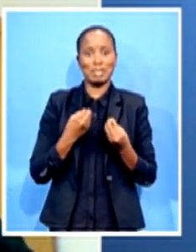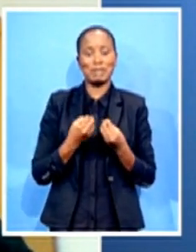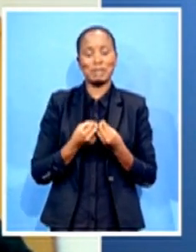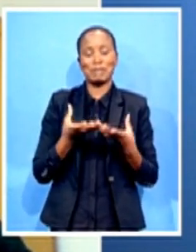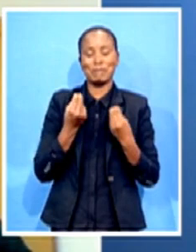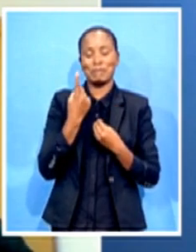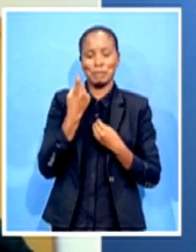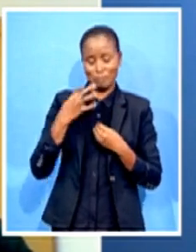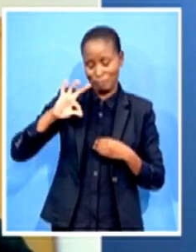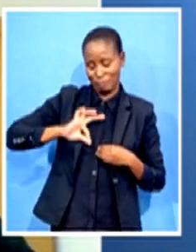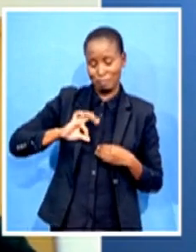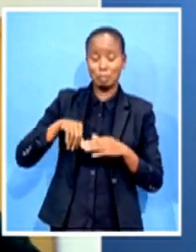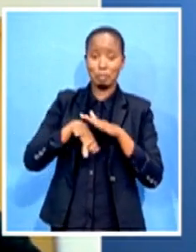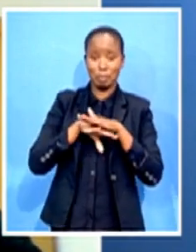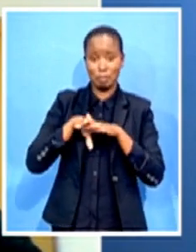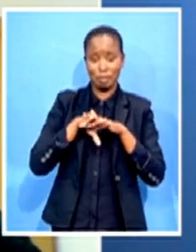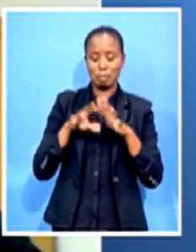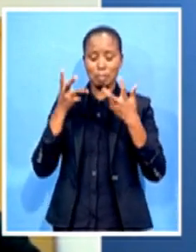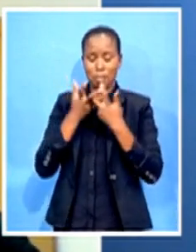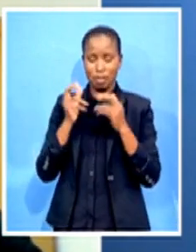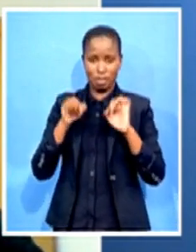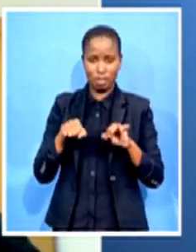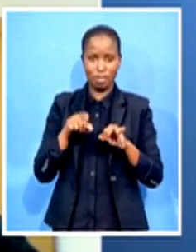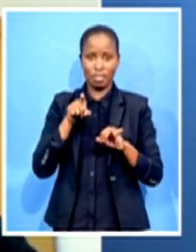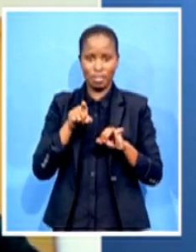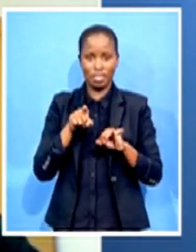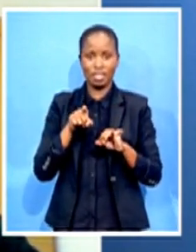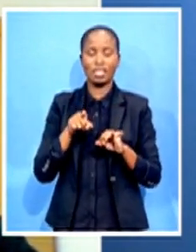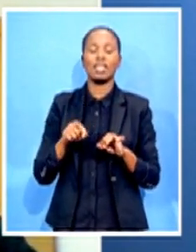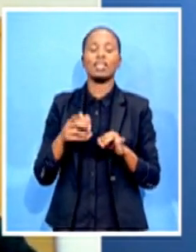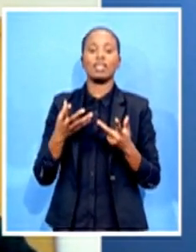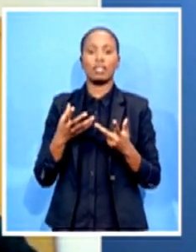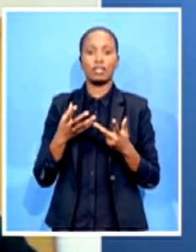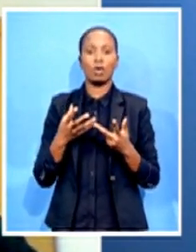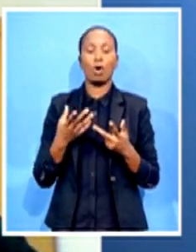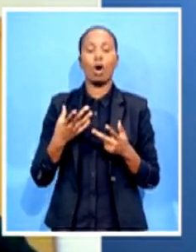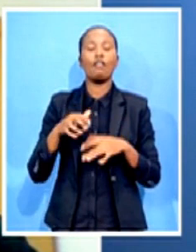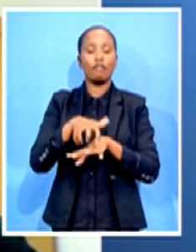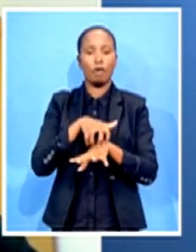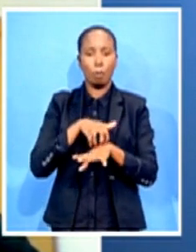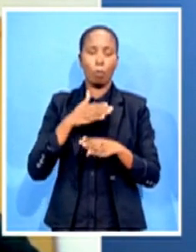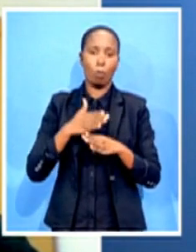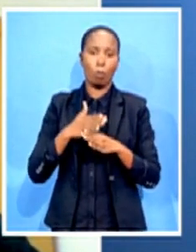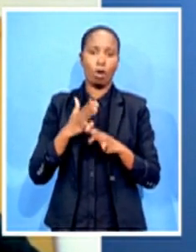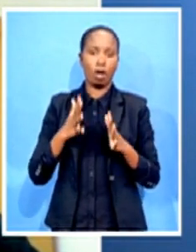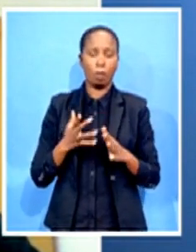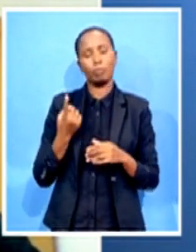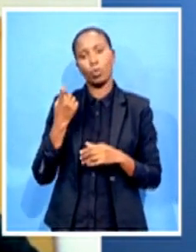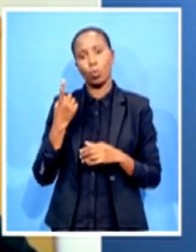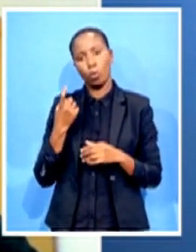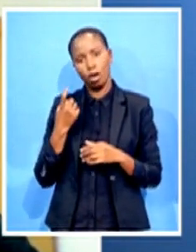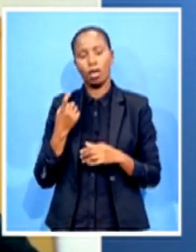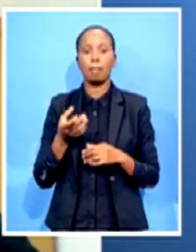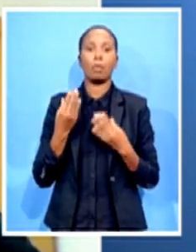gives having the minds of the families of the farm workers in mind, and on the one hand having keeping farmers viable